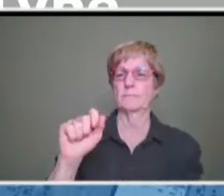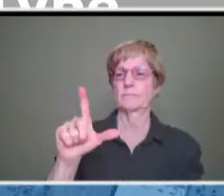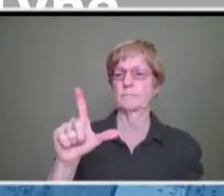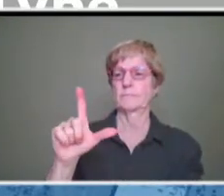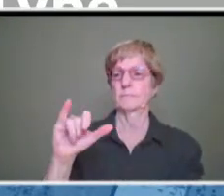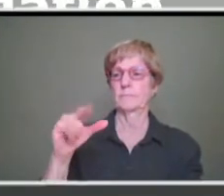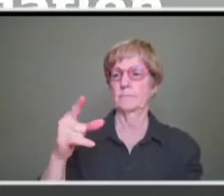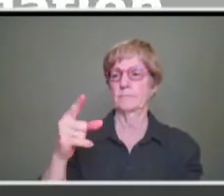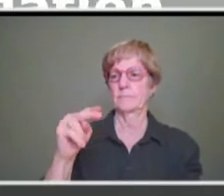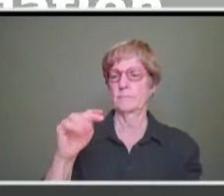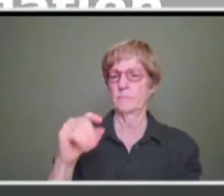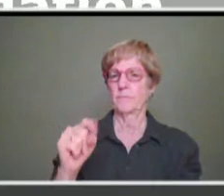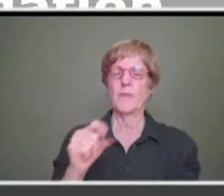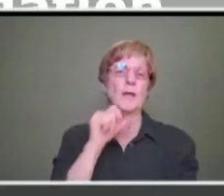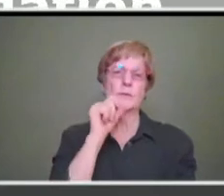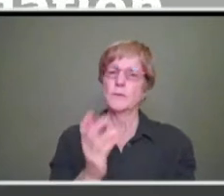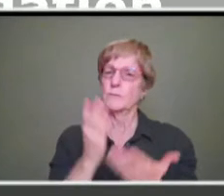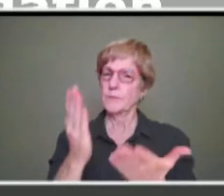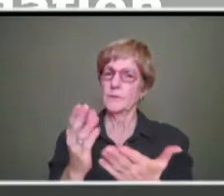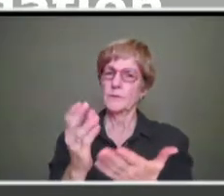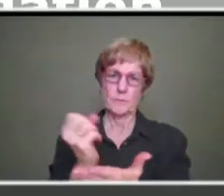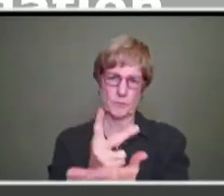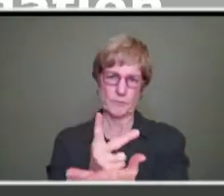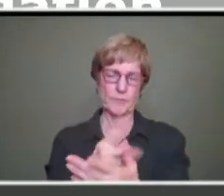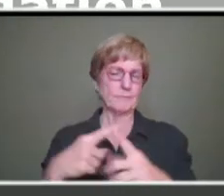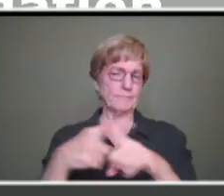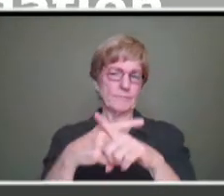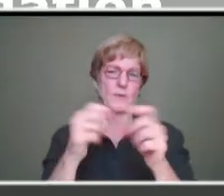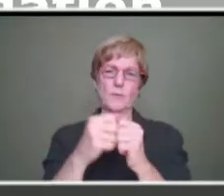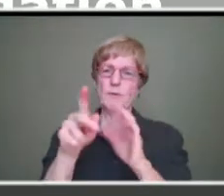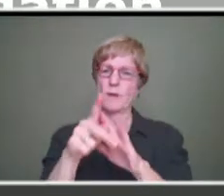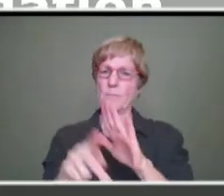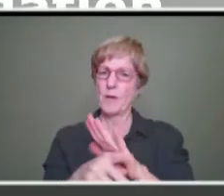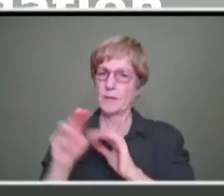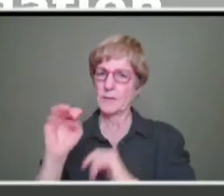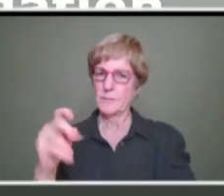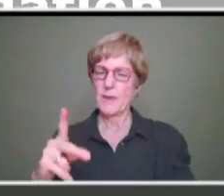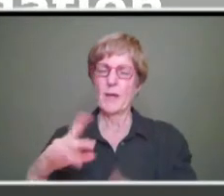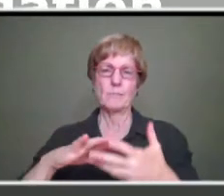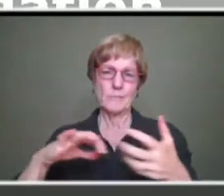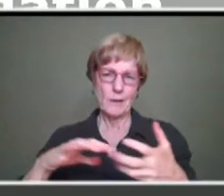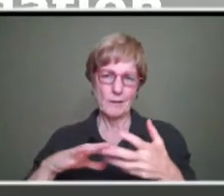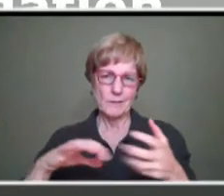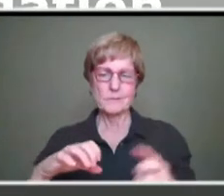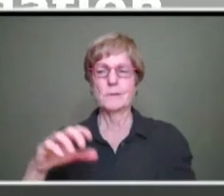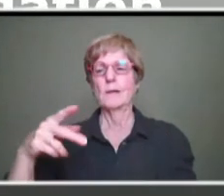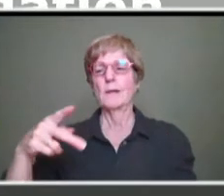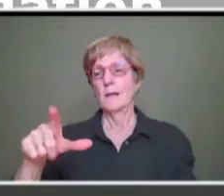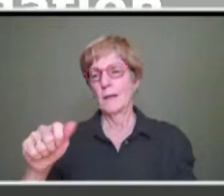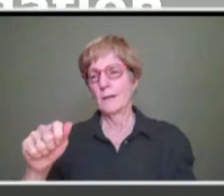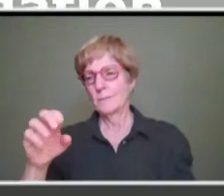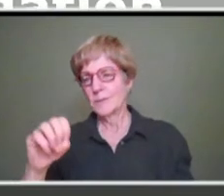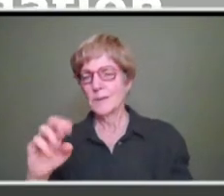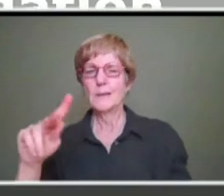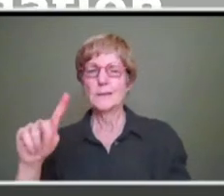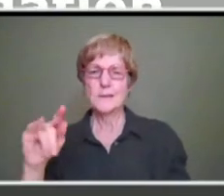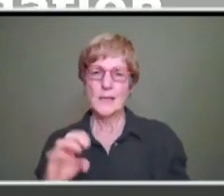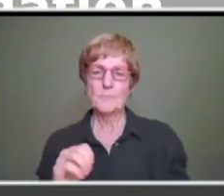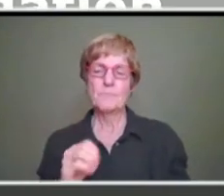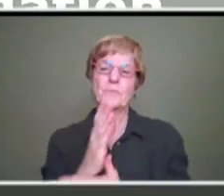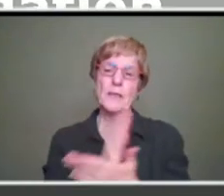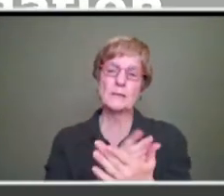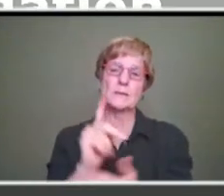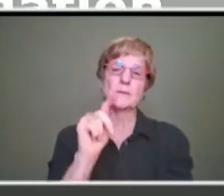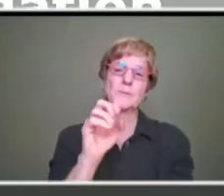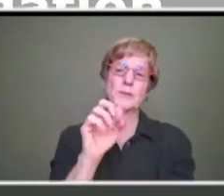not recommend approval of the petition it's inconsistent with the policy map recommendation for manufacturing Logistics Place type and while there's some Tod